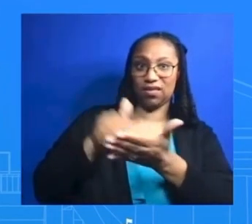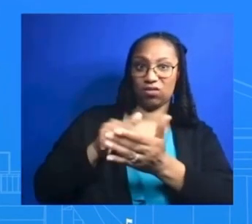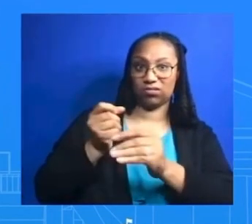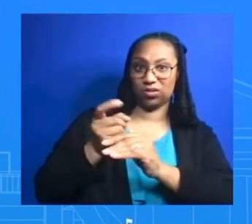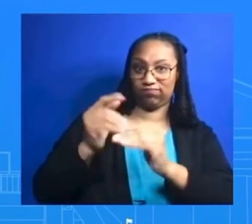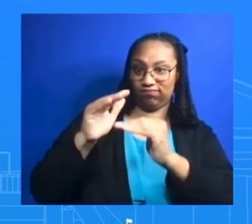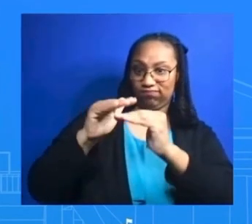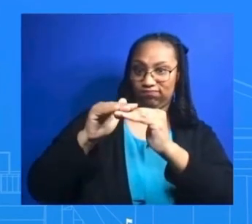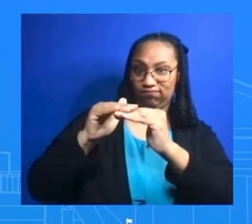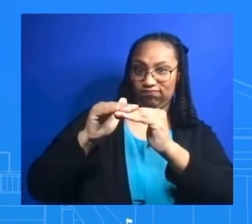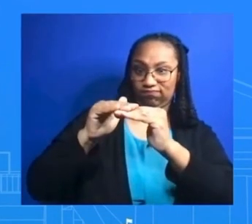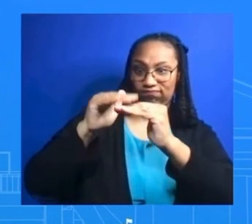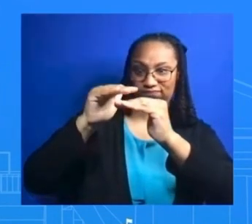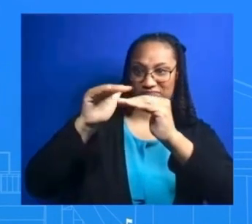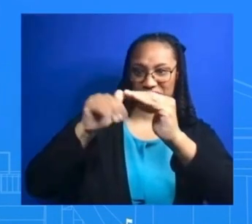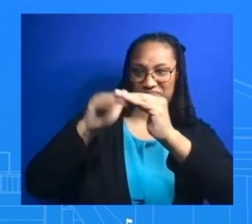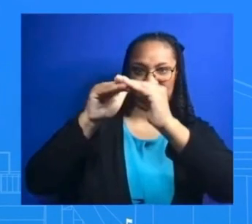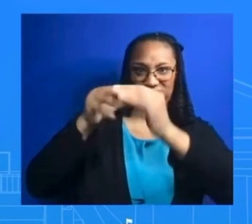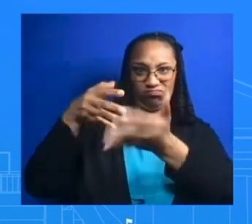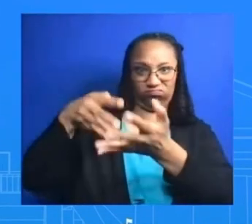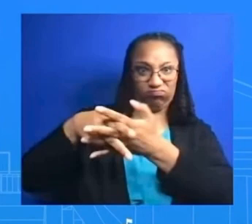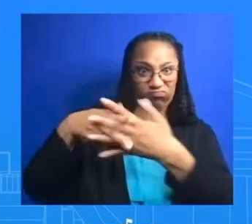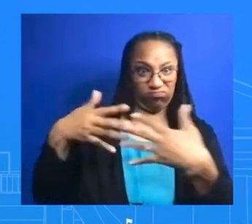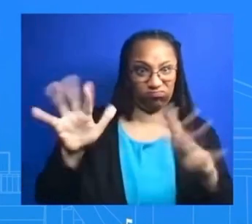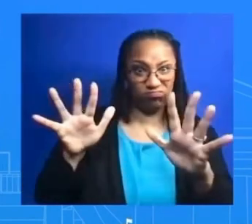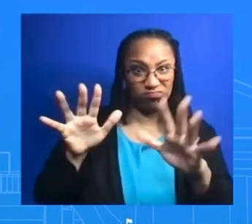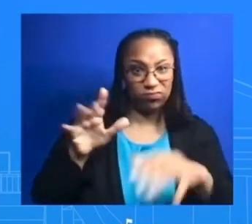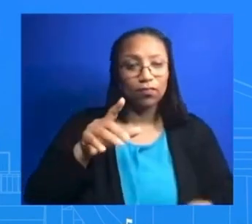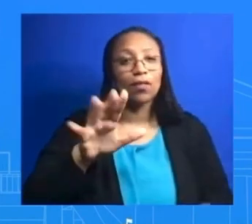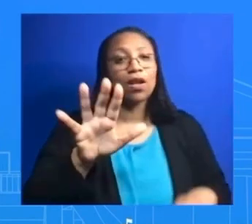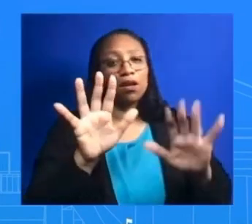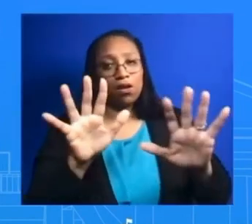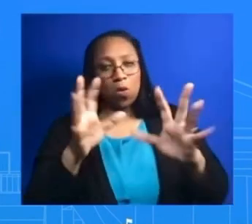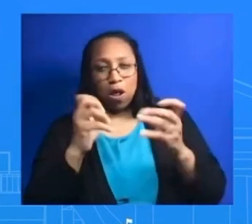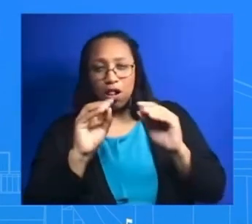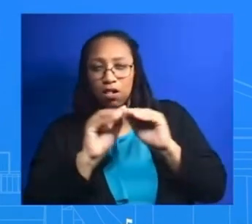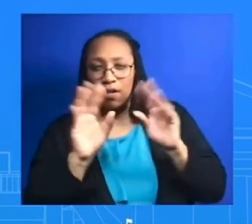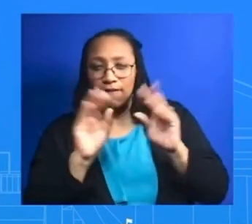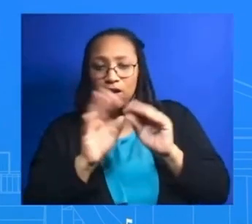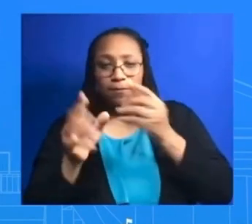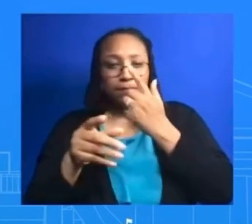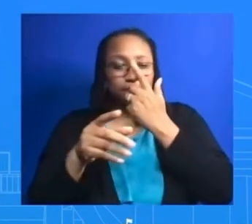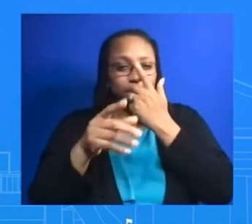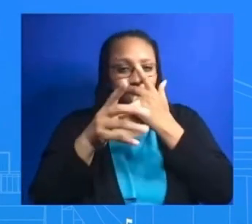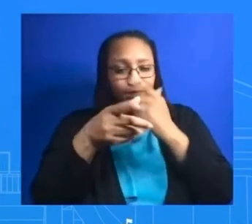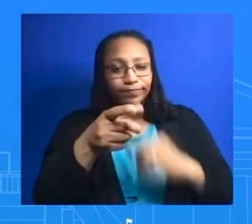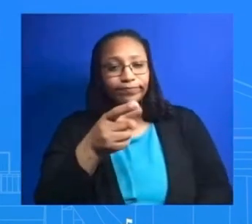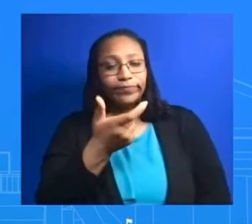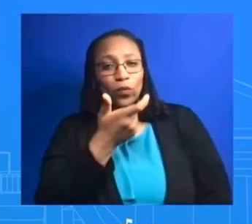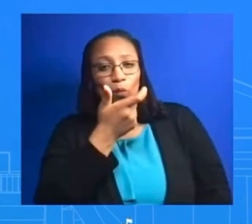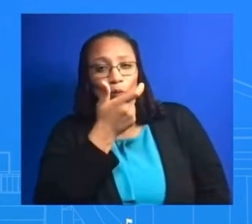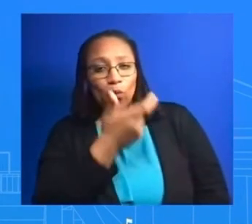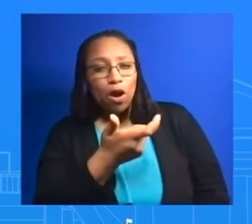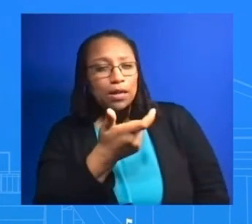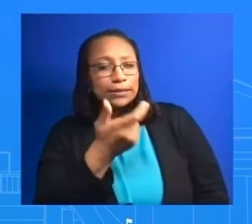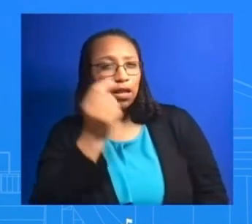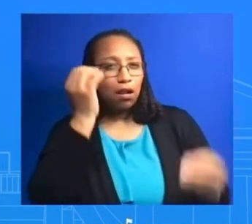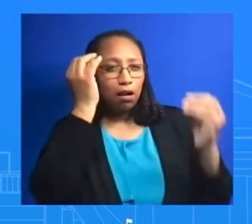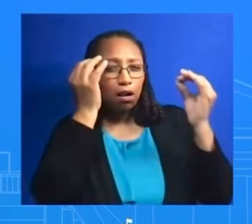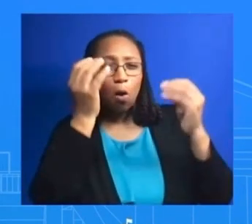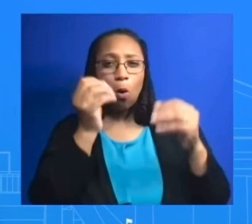to make it very clear to the folks that are paying attention to this that it maybe don't know the details of it. The income-driven repayment plan that we talked about